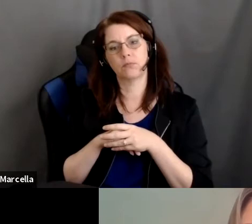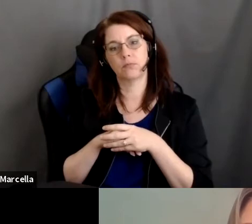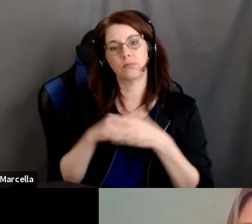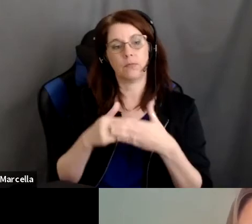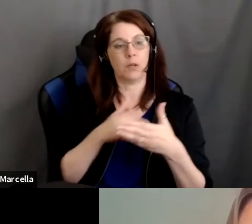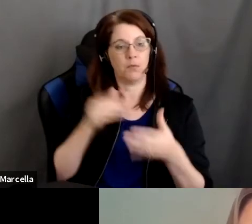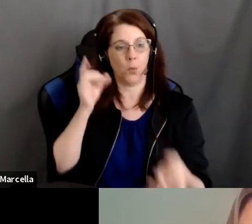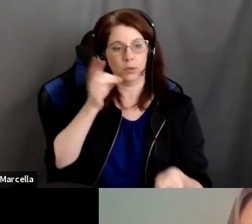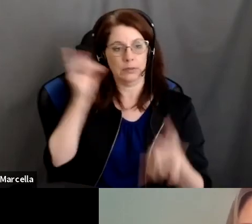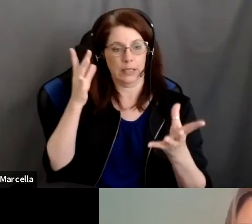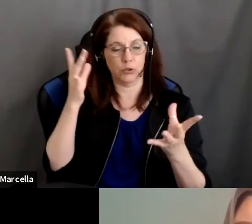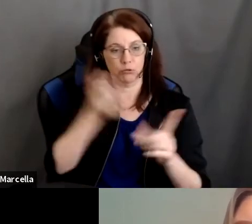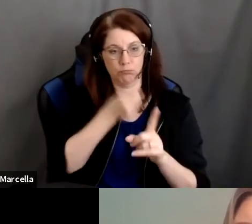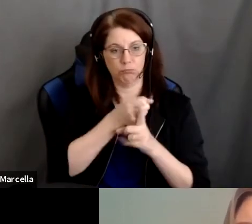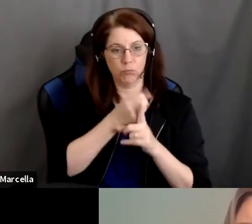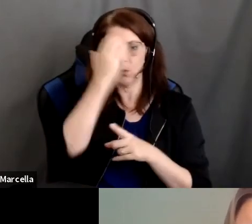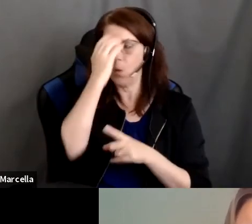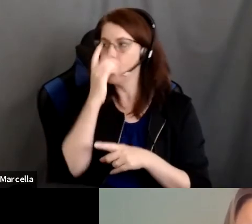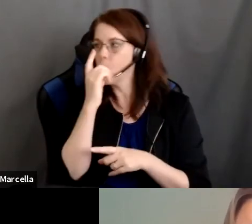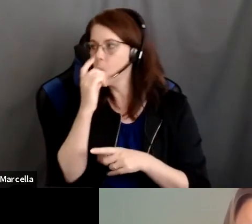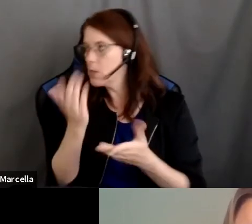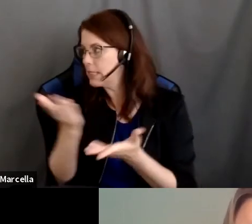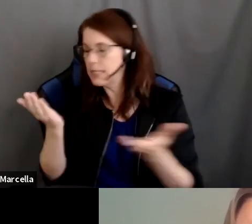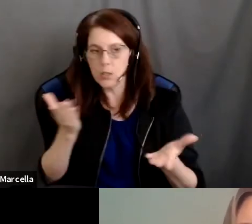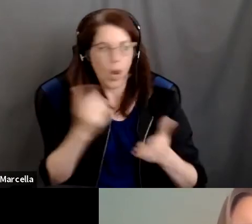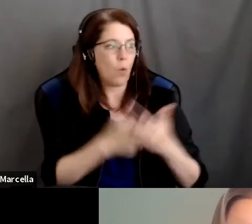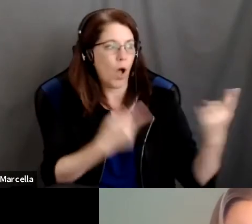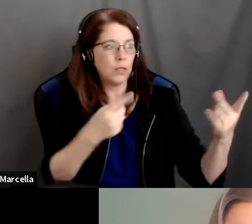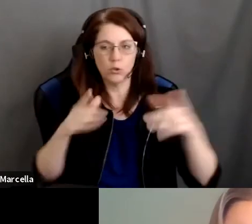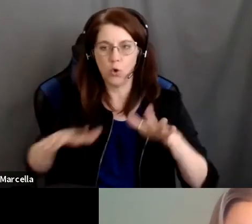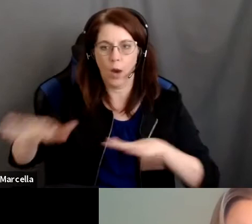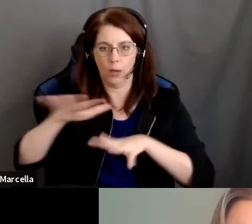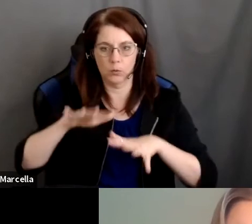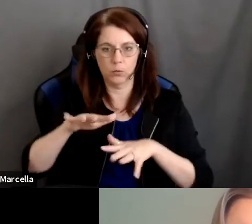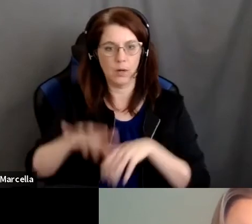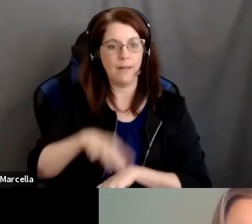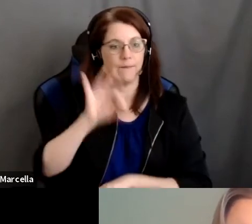Before disaster strikes, know who and what is around you. And